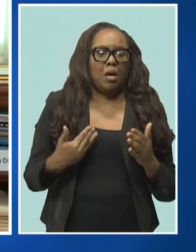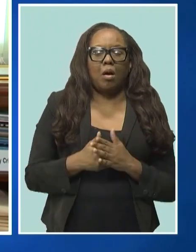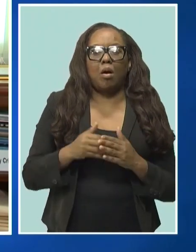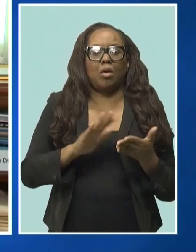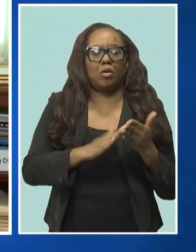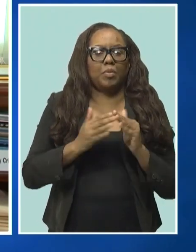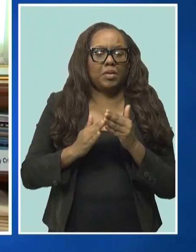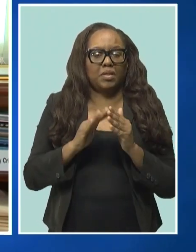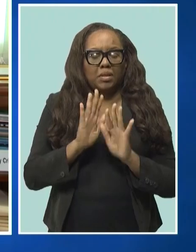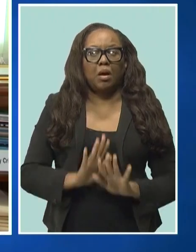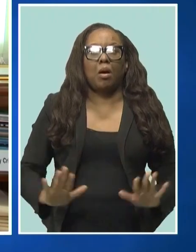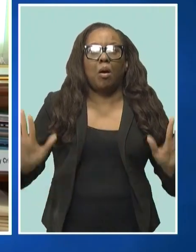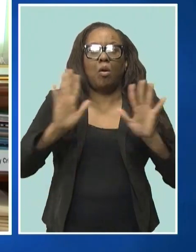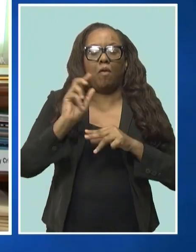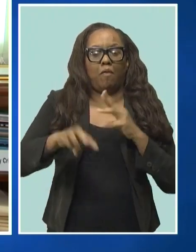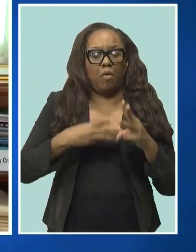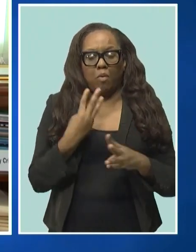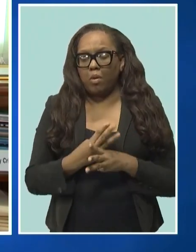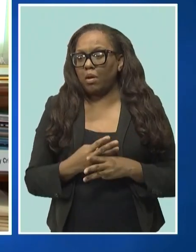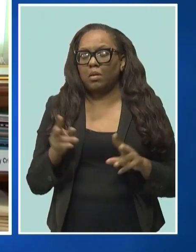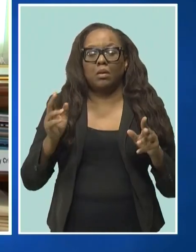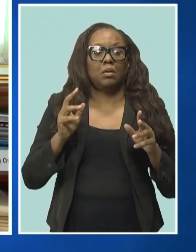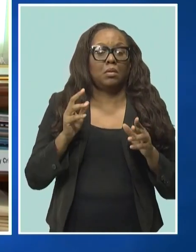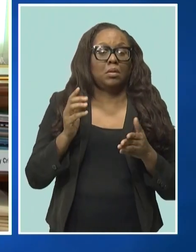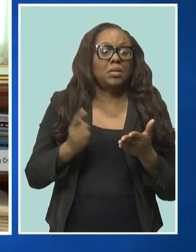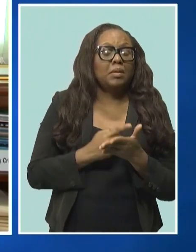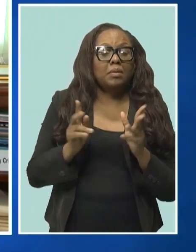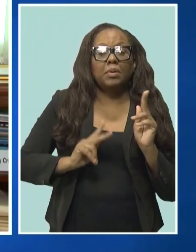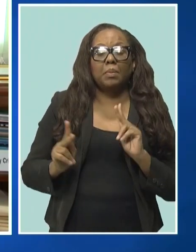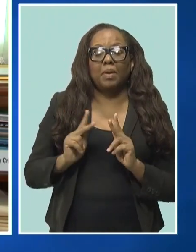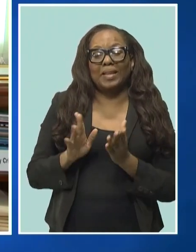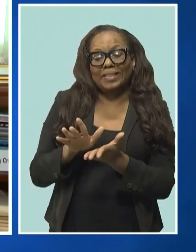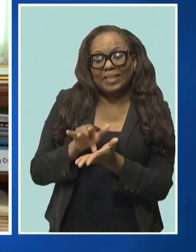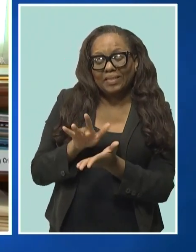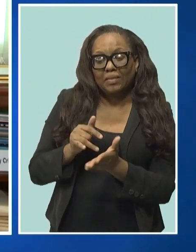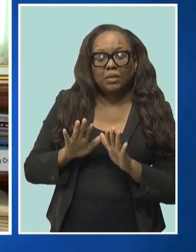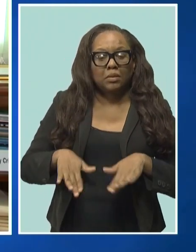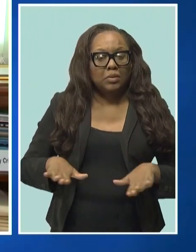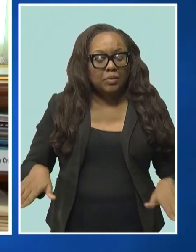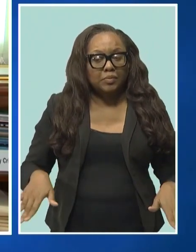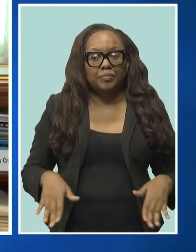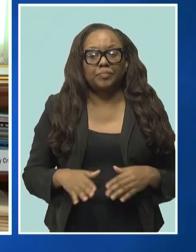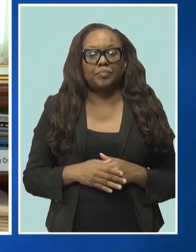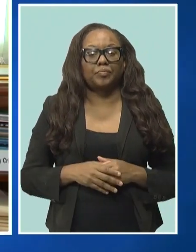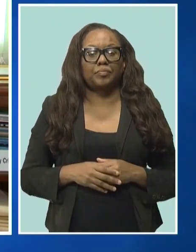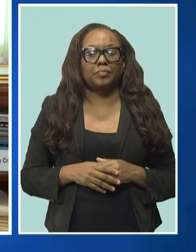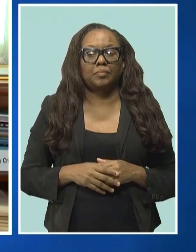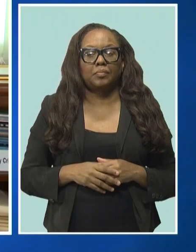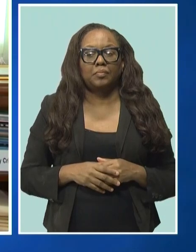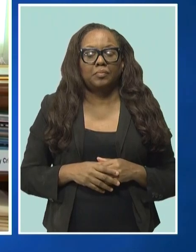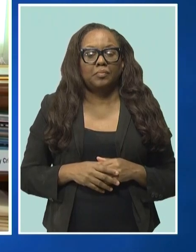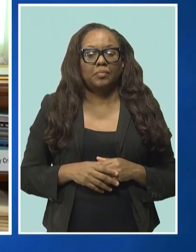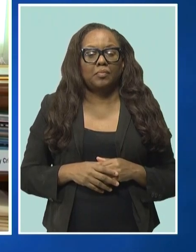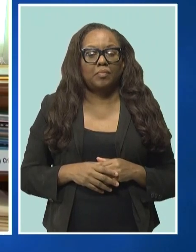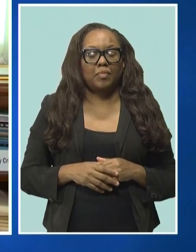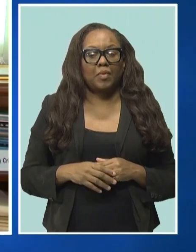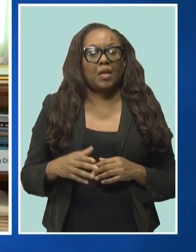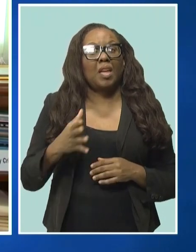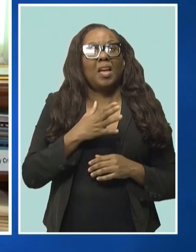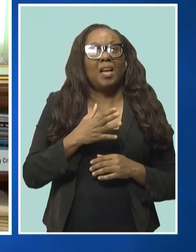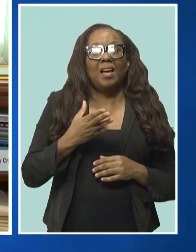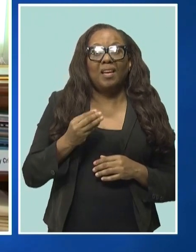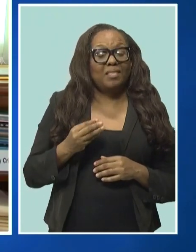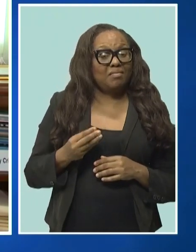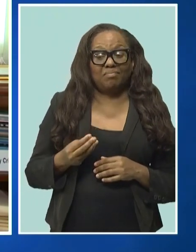who would abuse, exploit, neglect, or abandon children. And this is in relation to all adults,